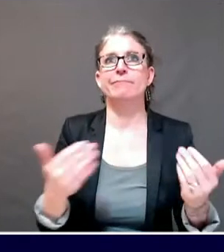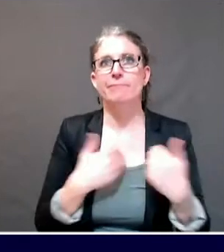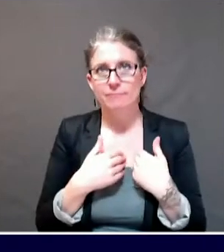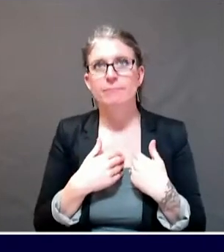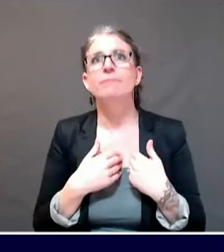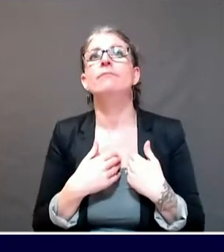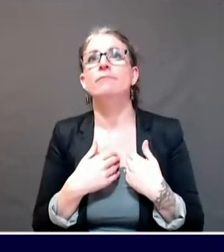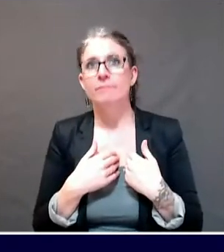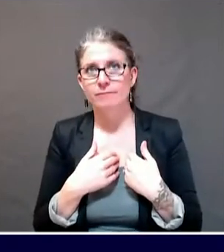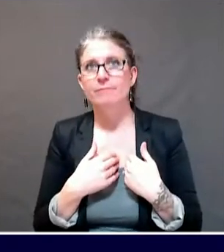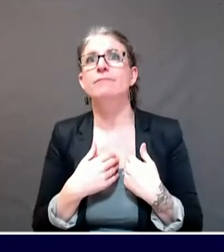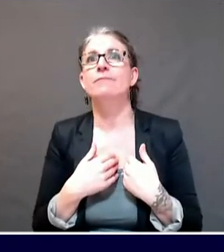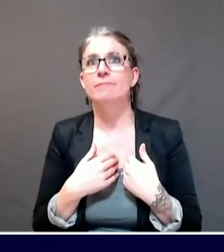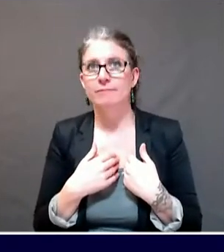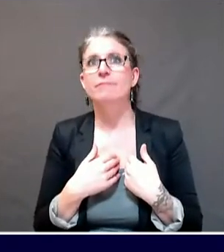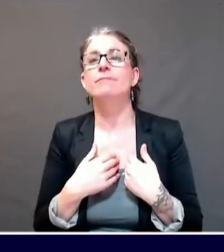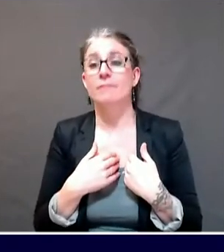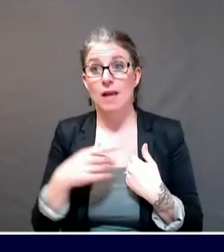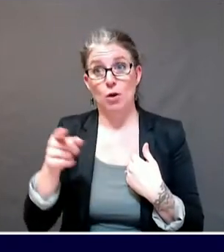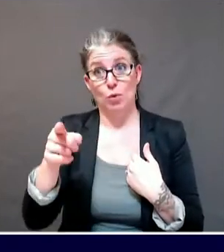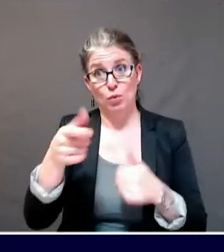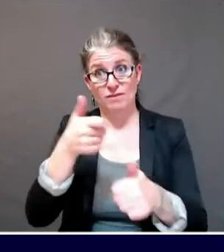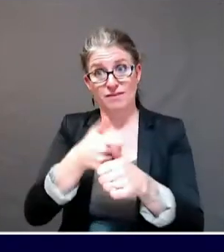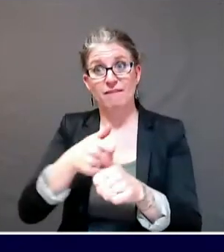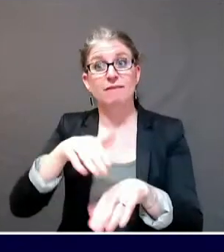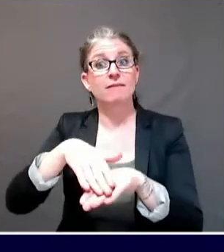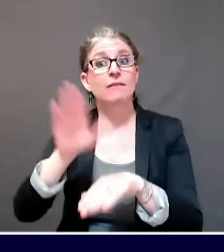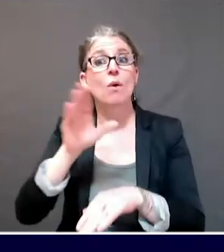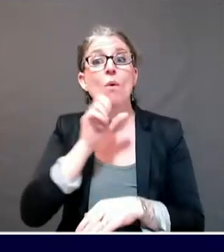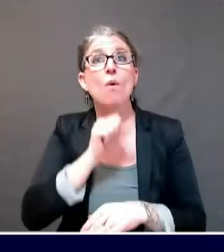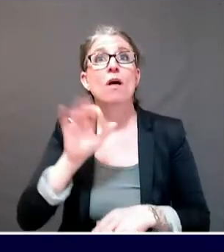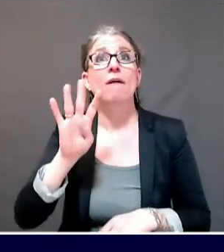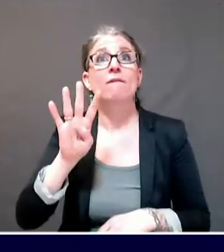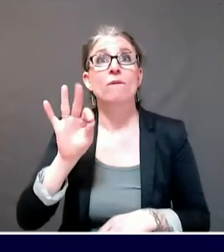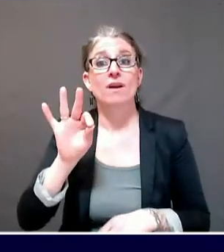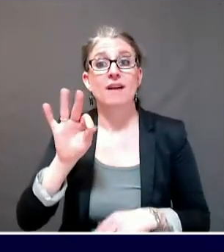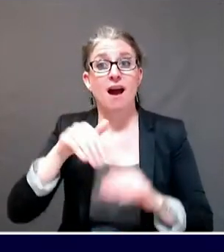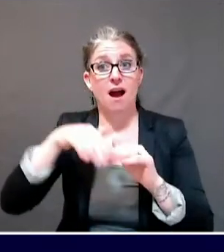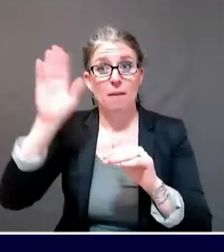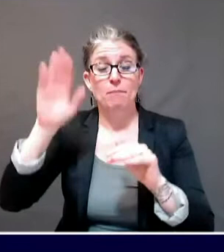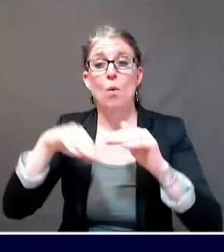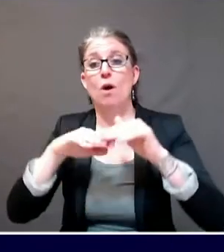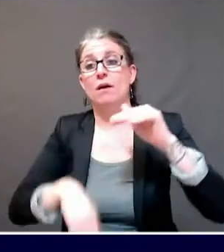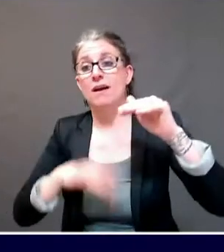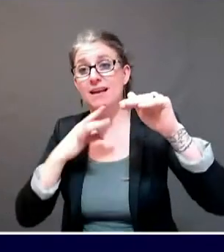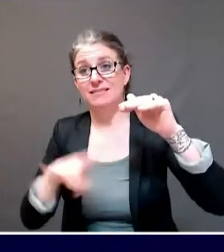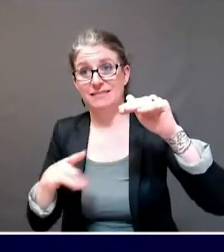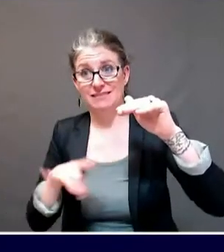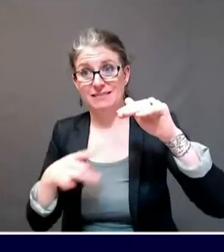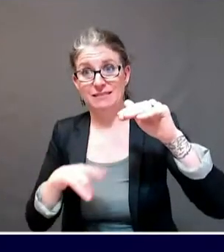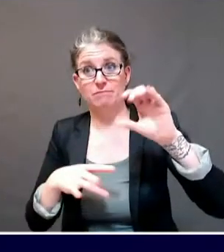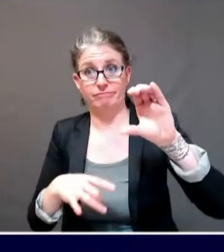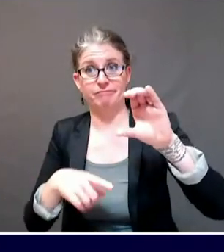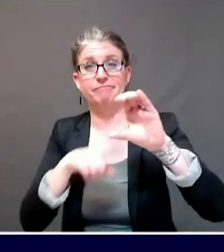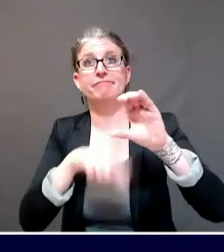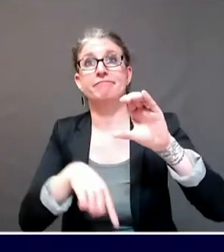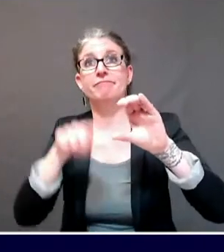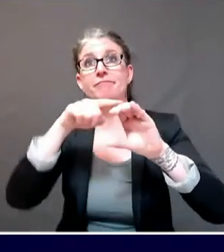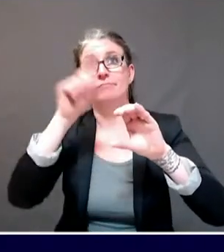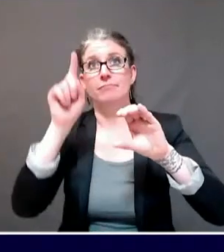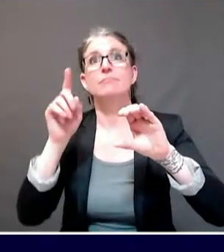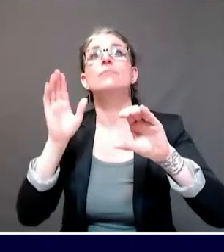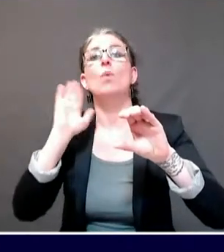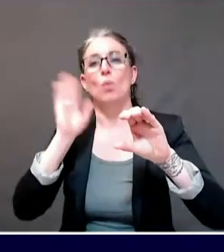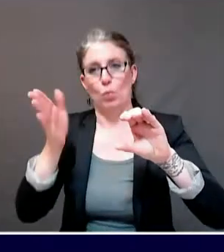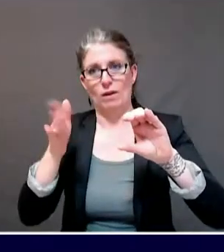over 49, and those who are under 18, they subsequently get a call from a case investigator who walks through everything,